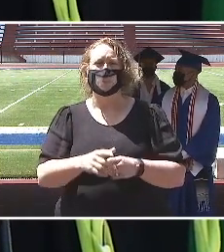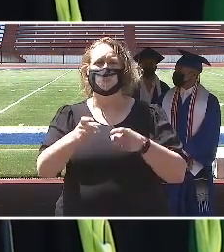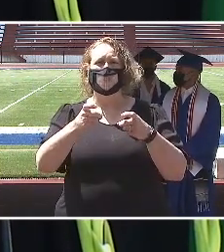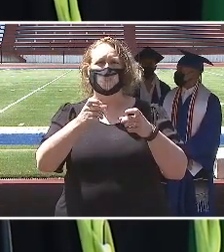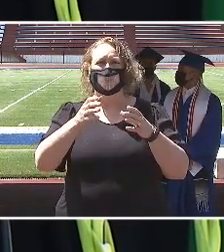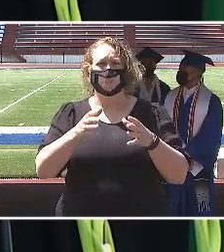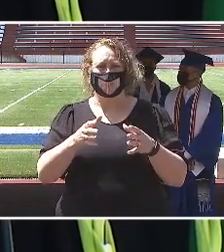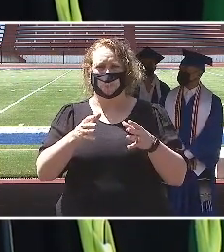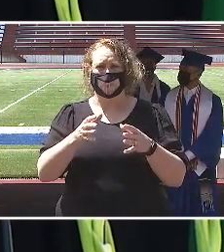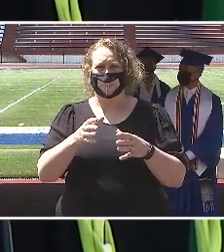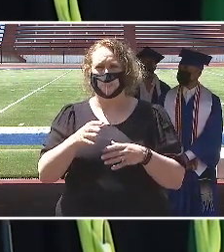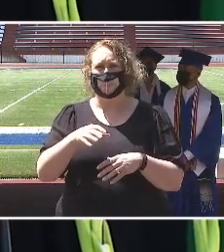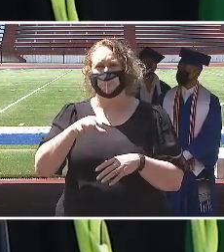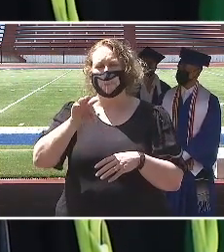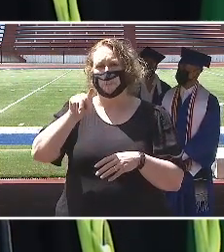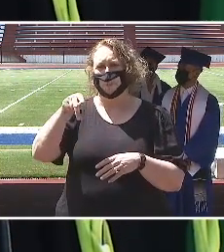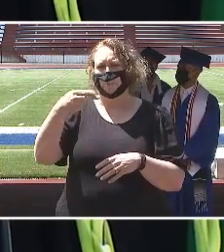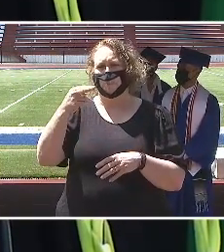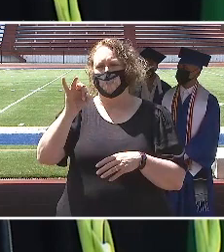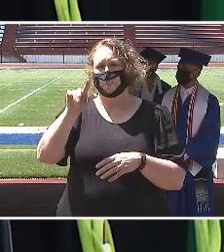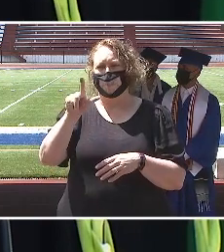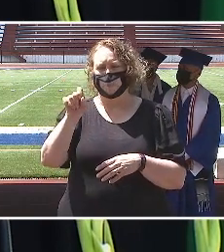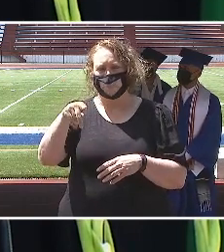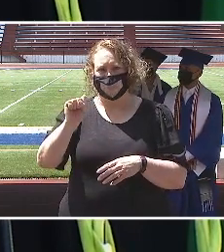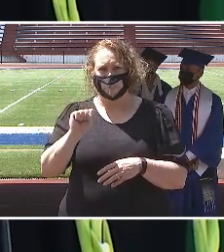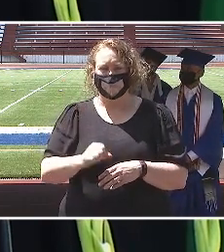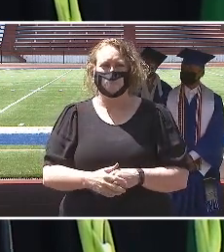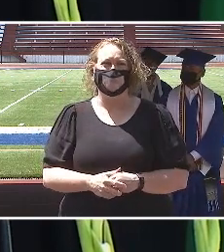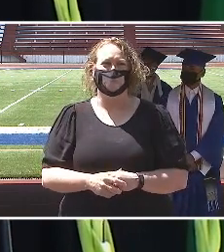Director Lakeisha Phillips.